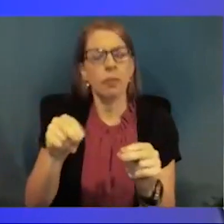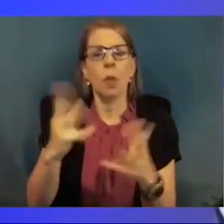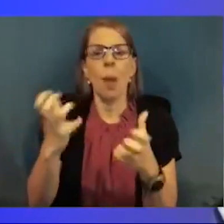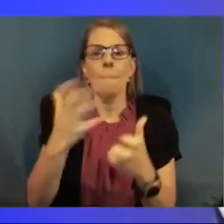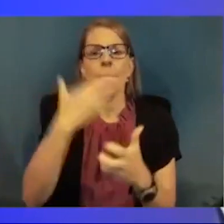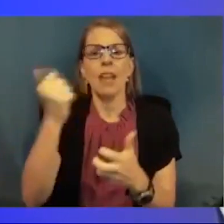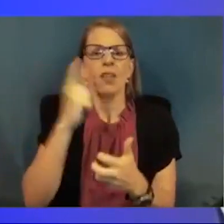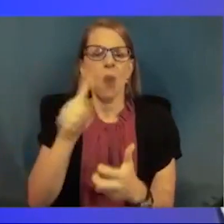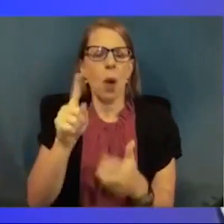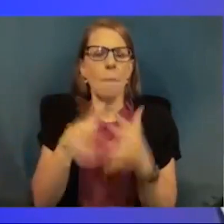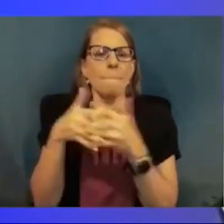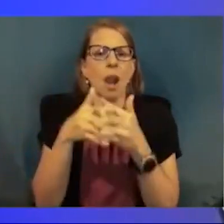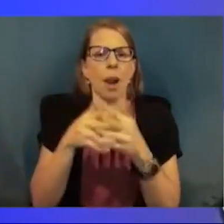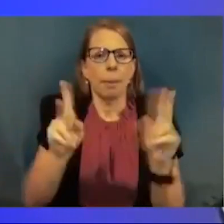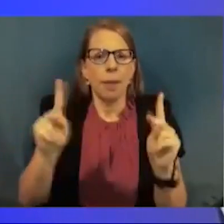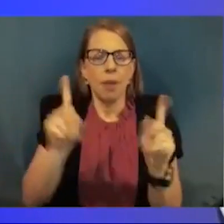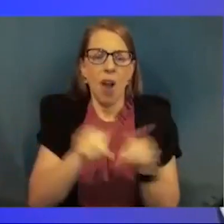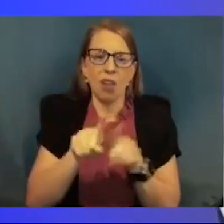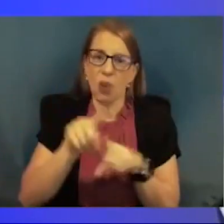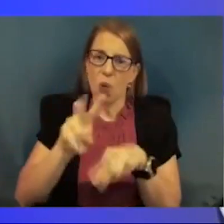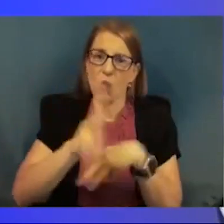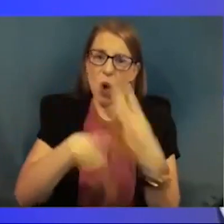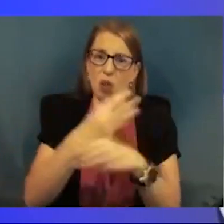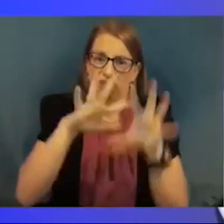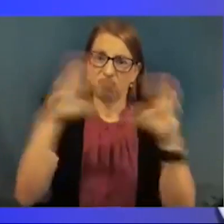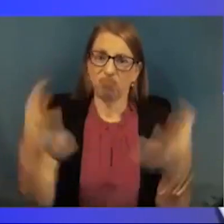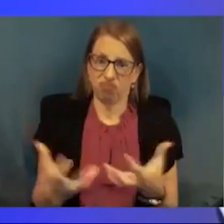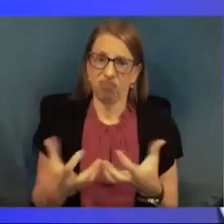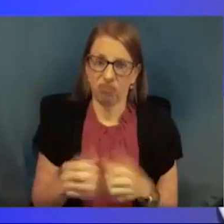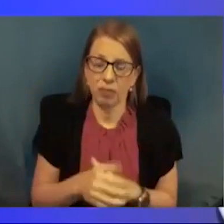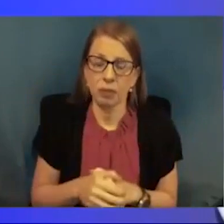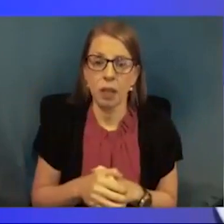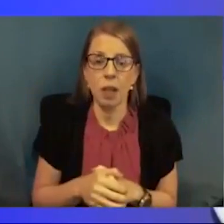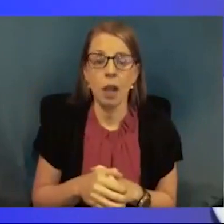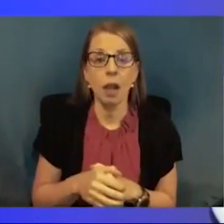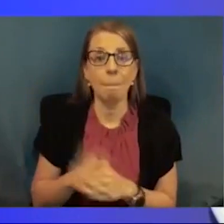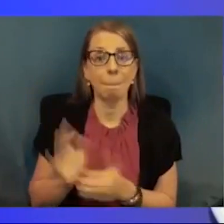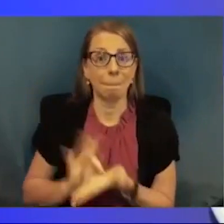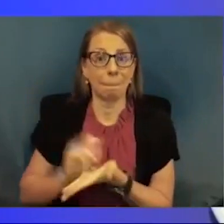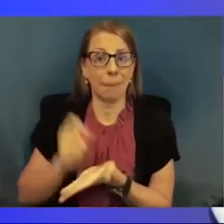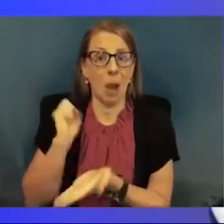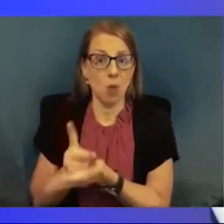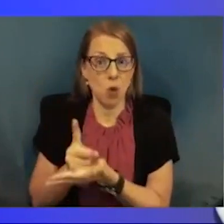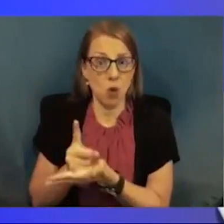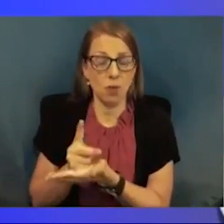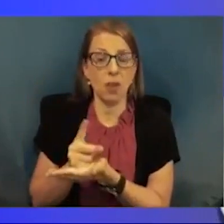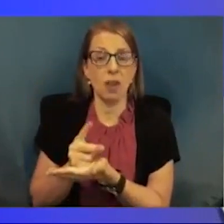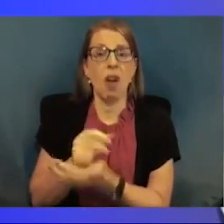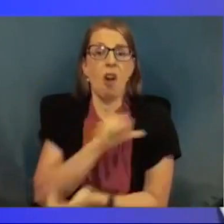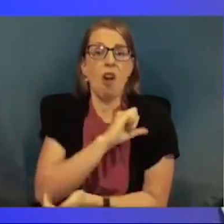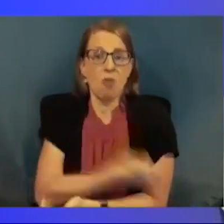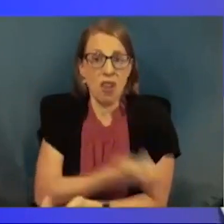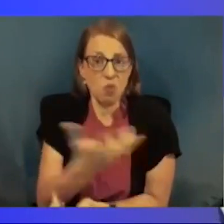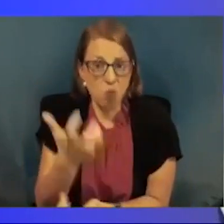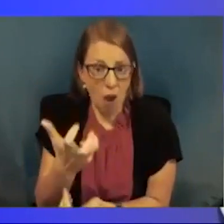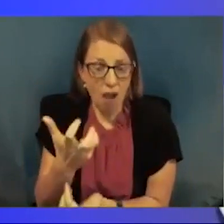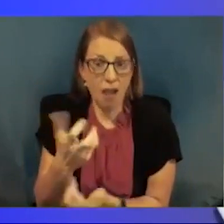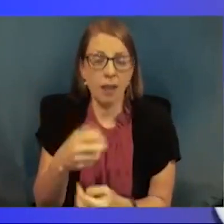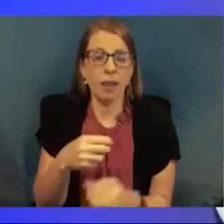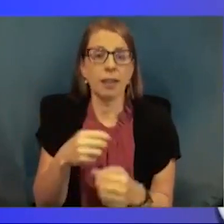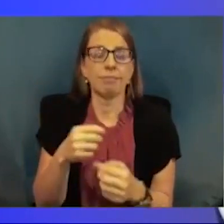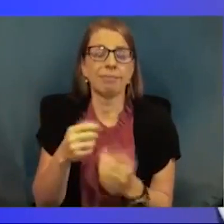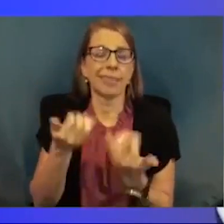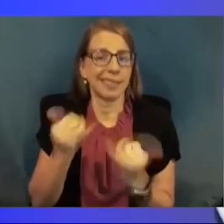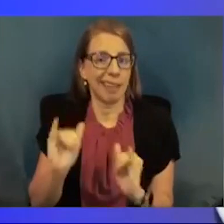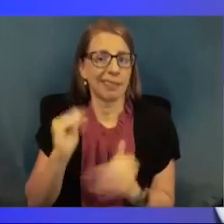worldwide, but we want to get these drugs approved and authorized, but we are still going through the steps to get it.